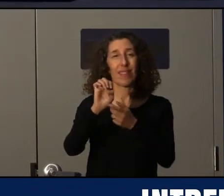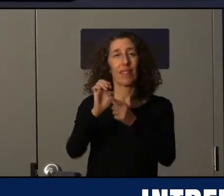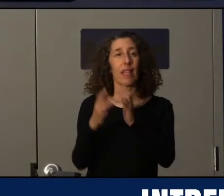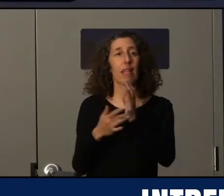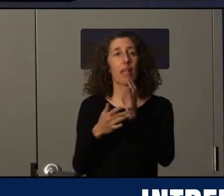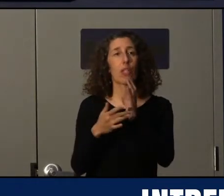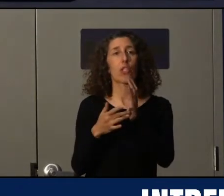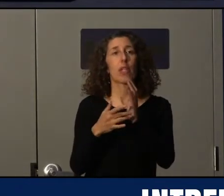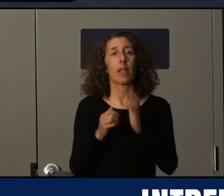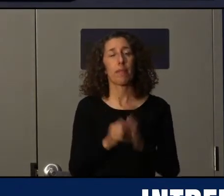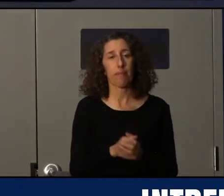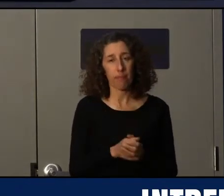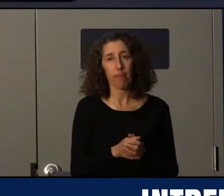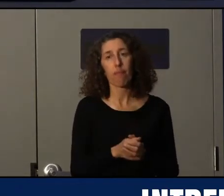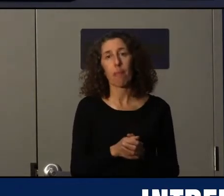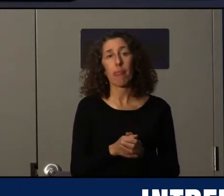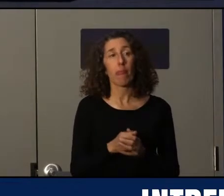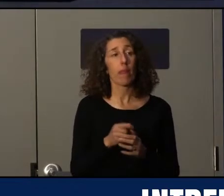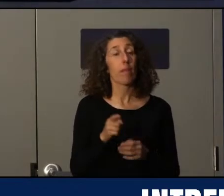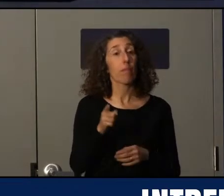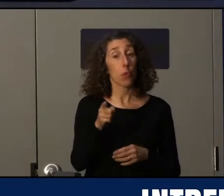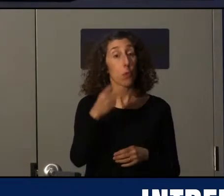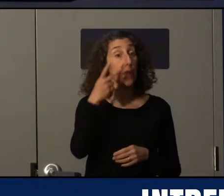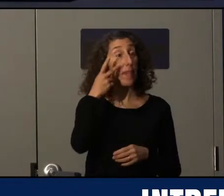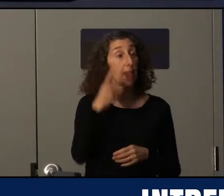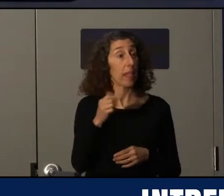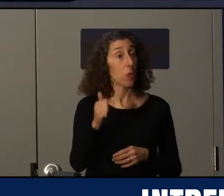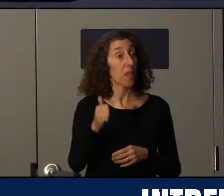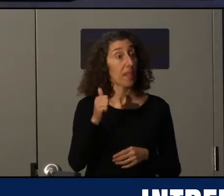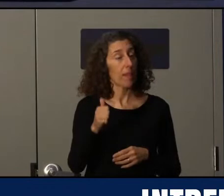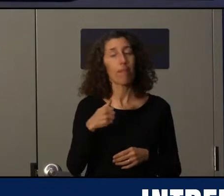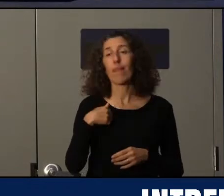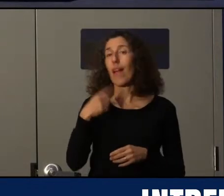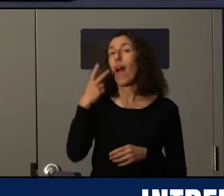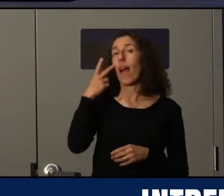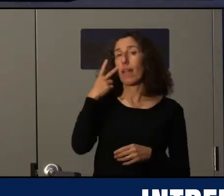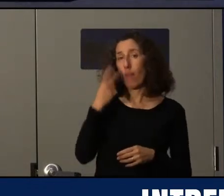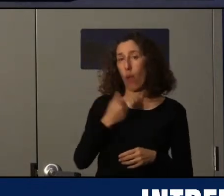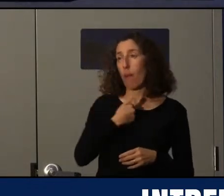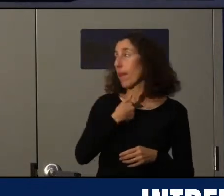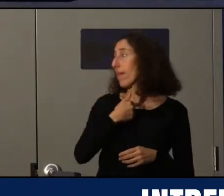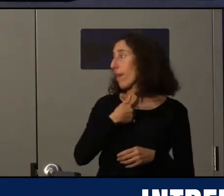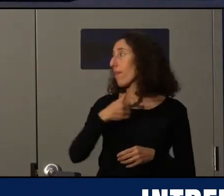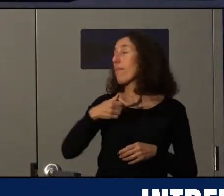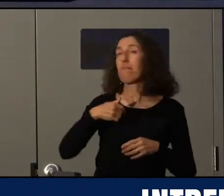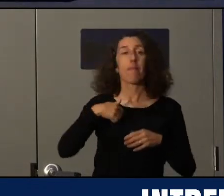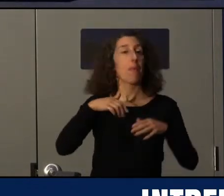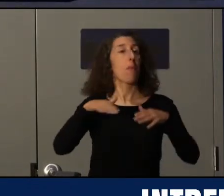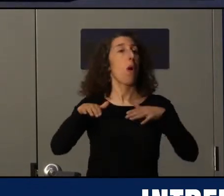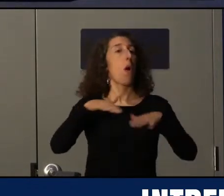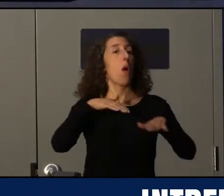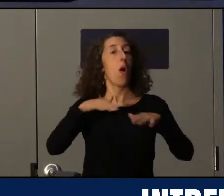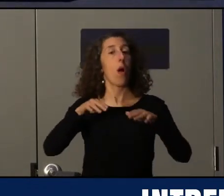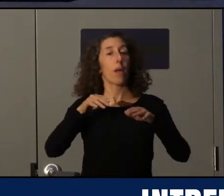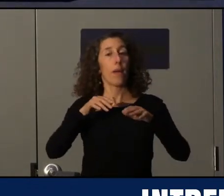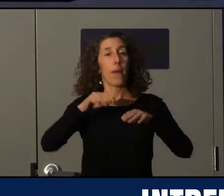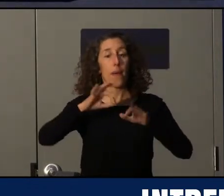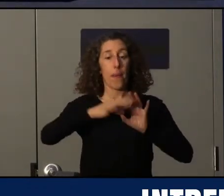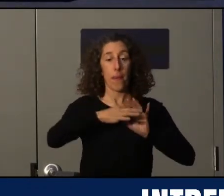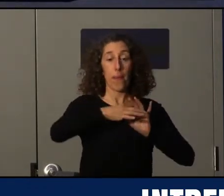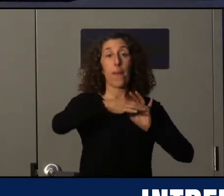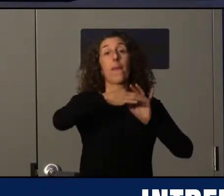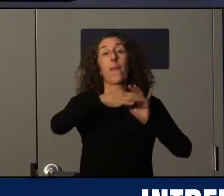see them in space. Did you see them when you're out there? You can see them out in the distance. One of my spacewalks, you see this thing going. You can also see them if you're